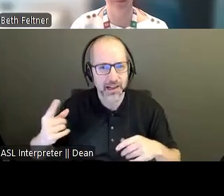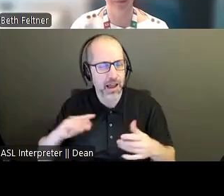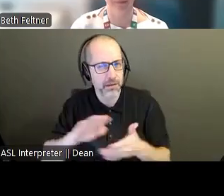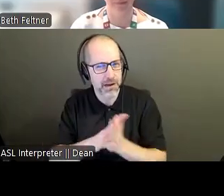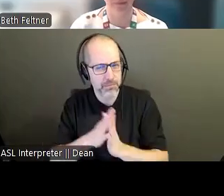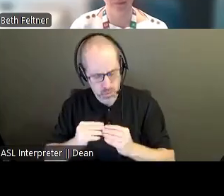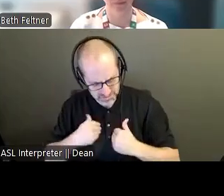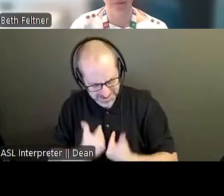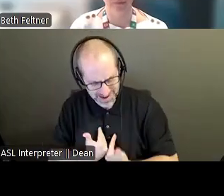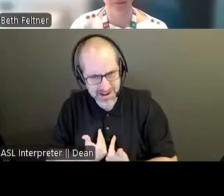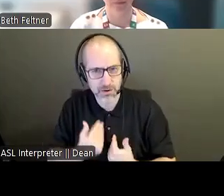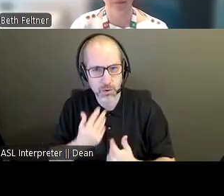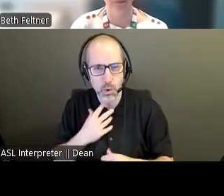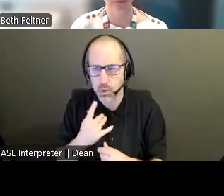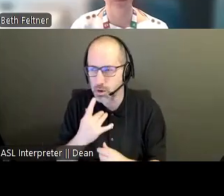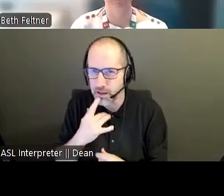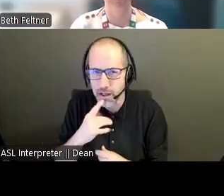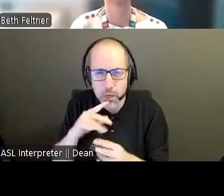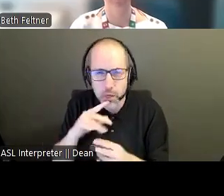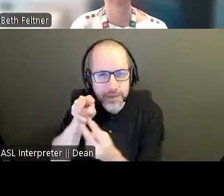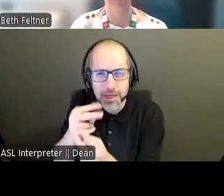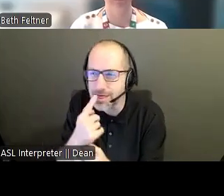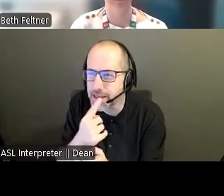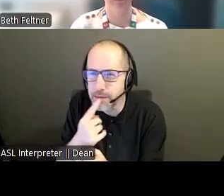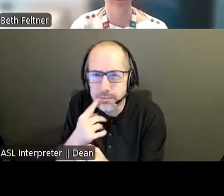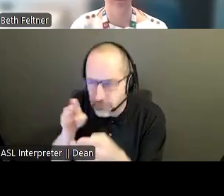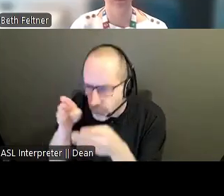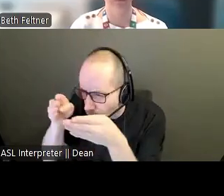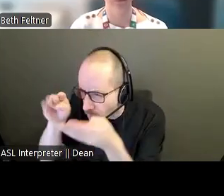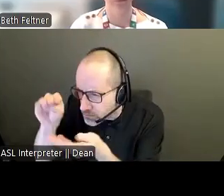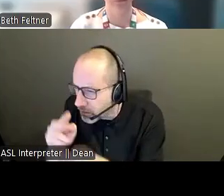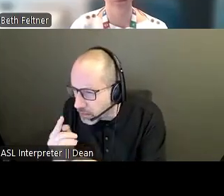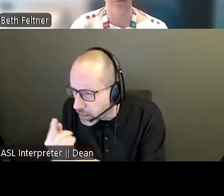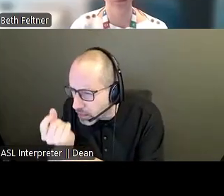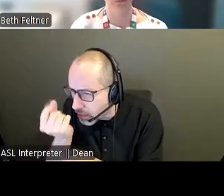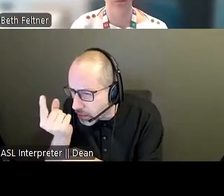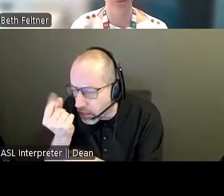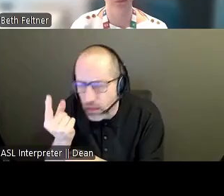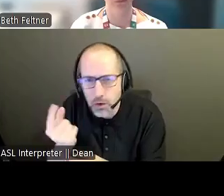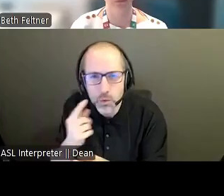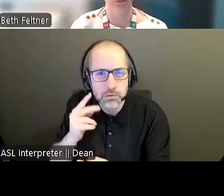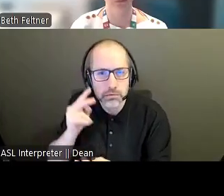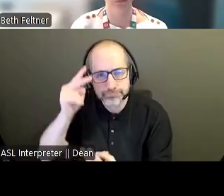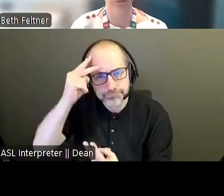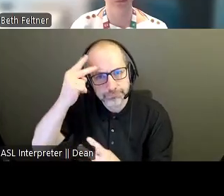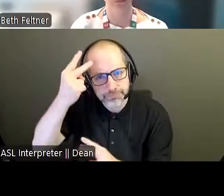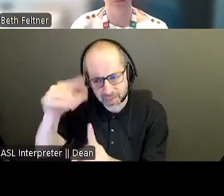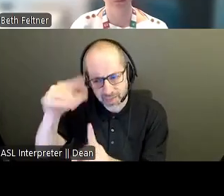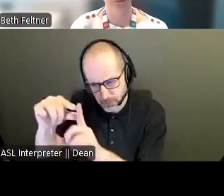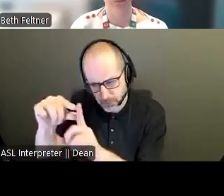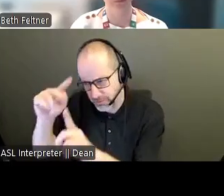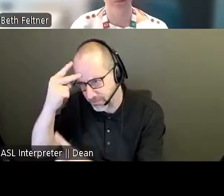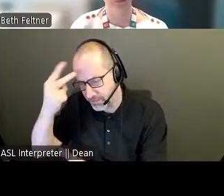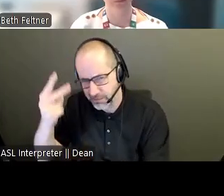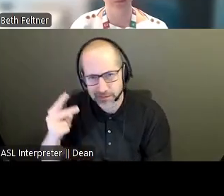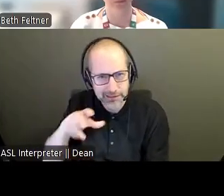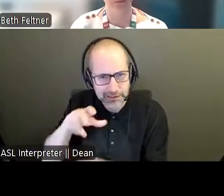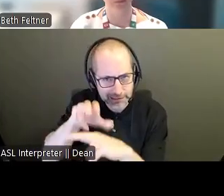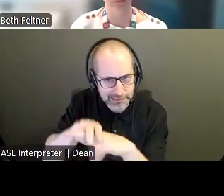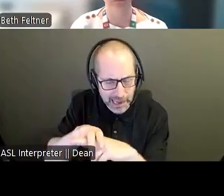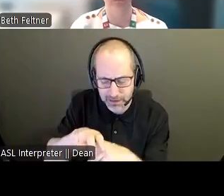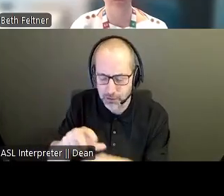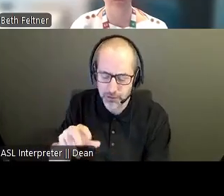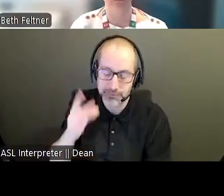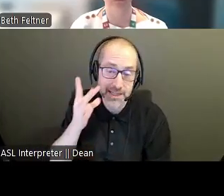little bit more, mishearing words. Um, cat versus sat, for